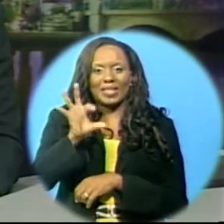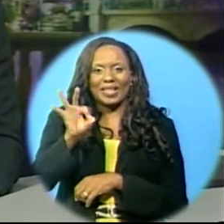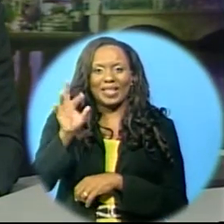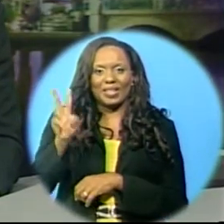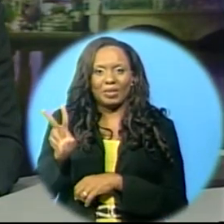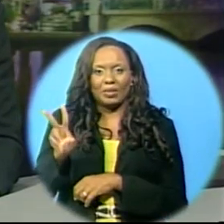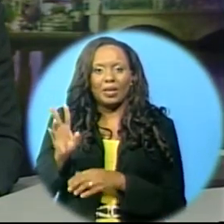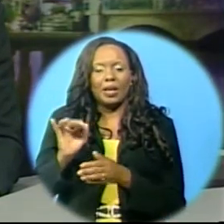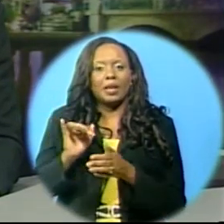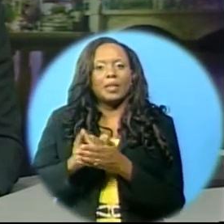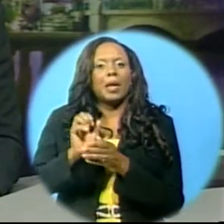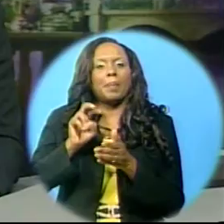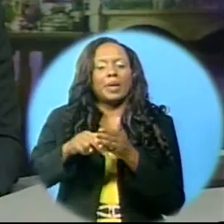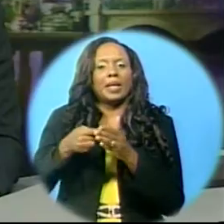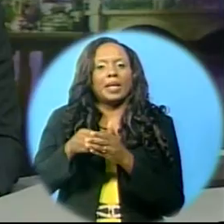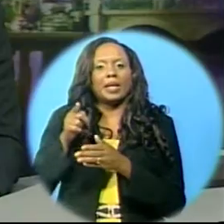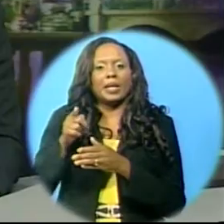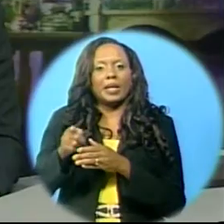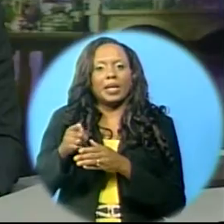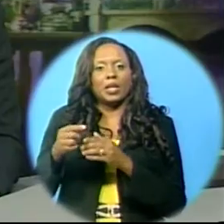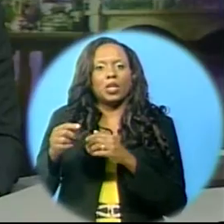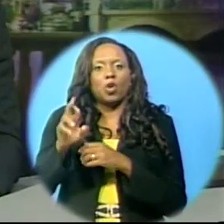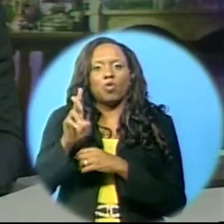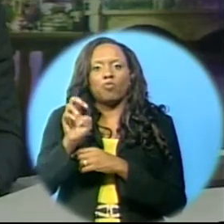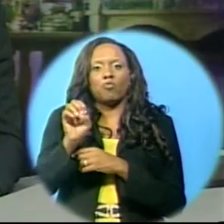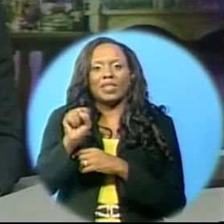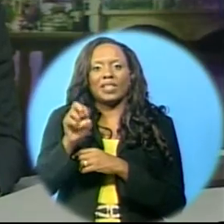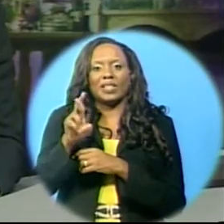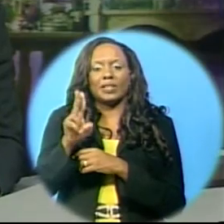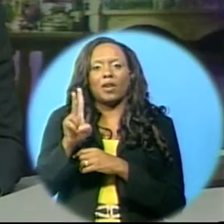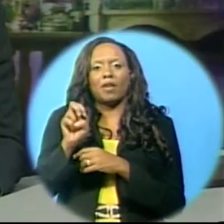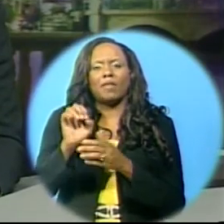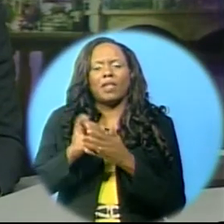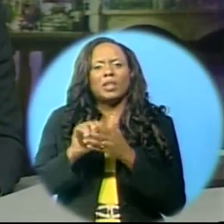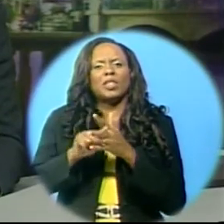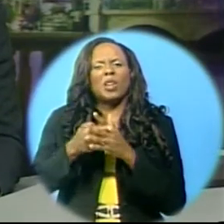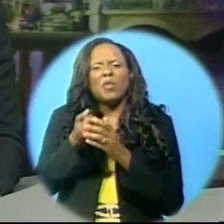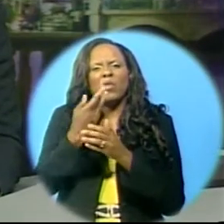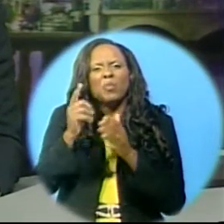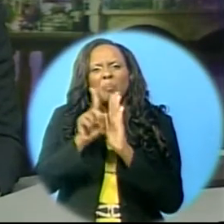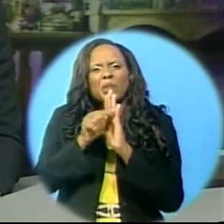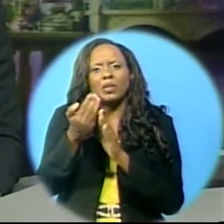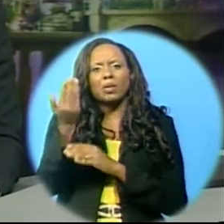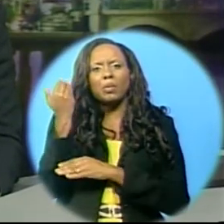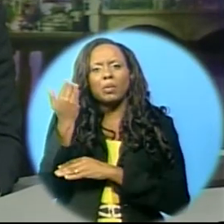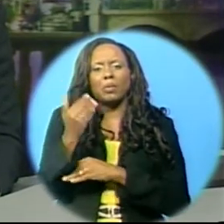reserve number 2 for the B final, which was scheduled to start just a few moments ago.